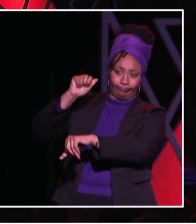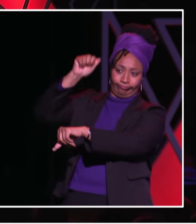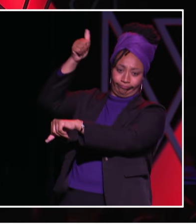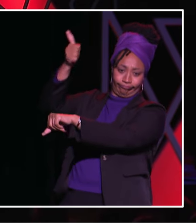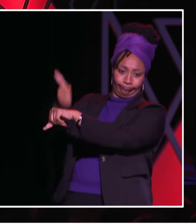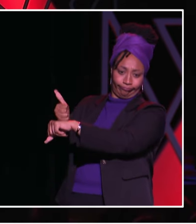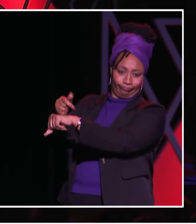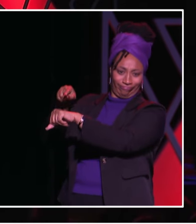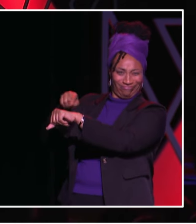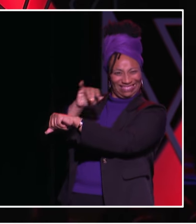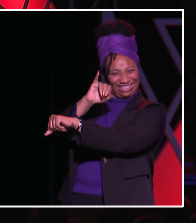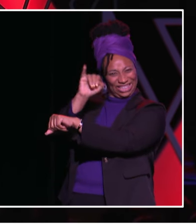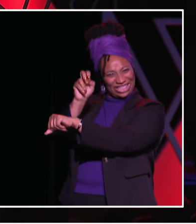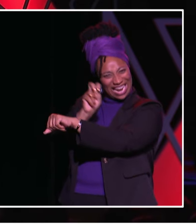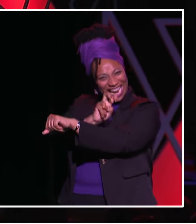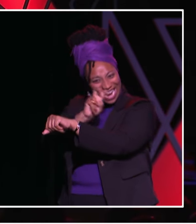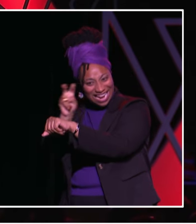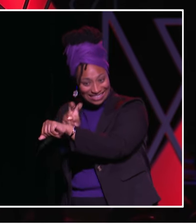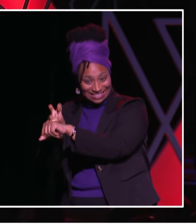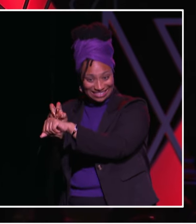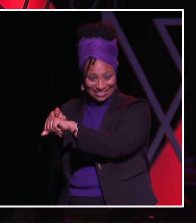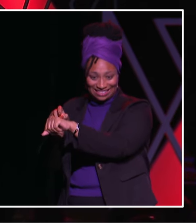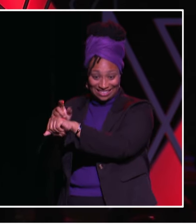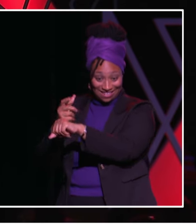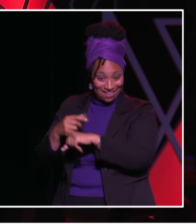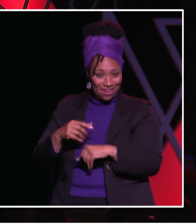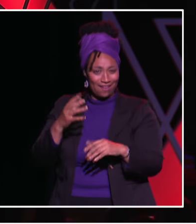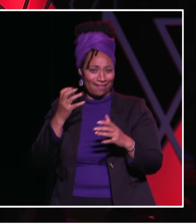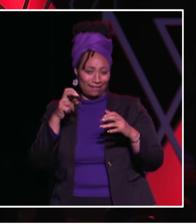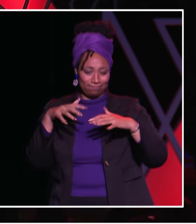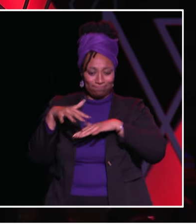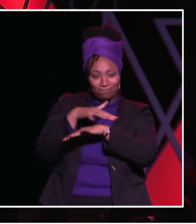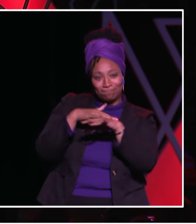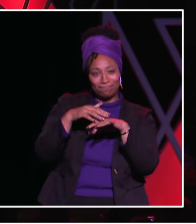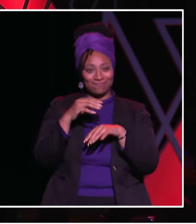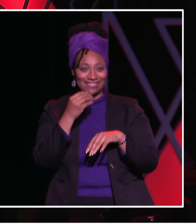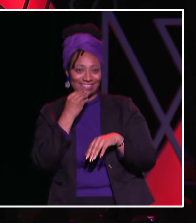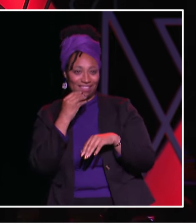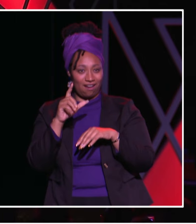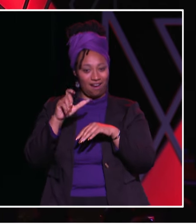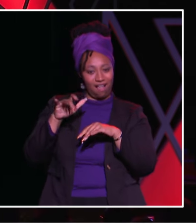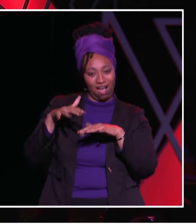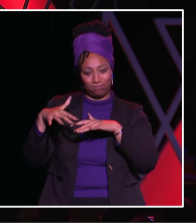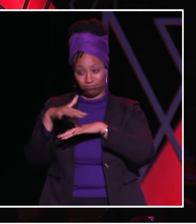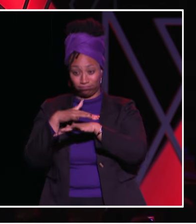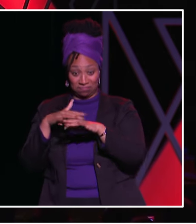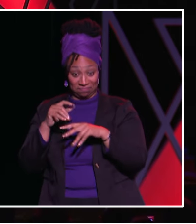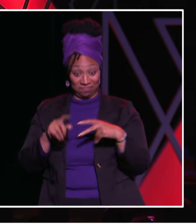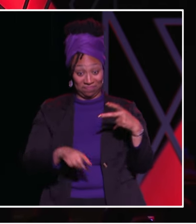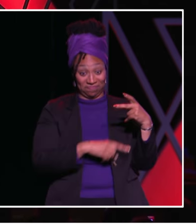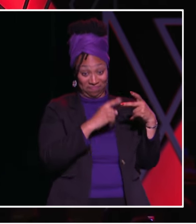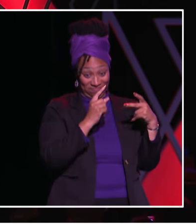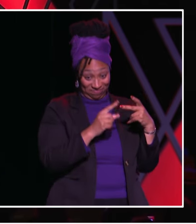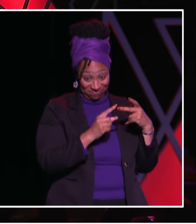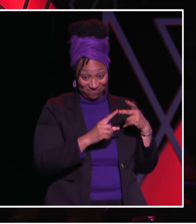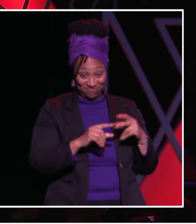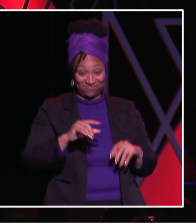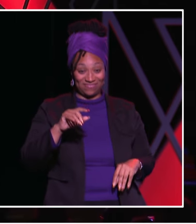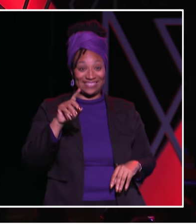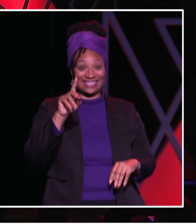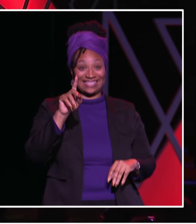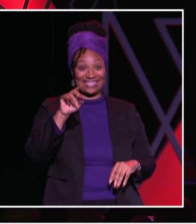supper club. It has welcomed the likes of Dizzy Gillespie, Sarah Vaughan, Tony Bennett, and